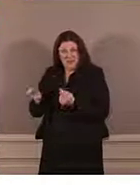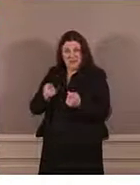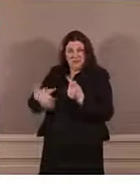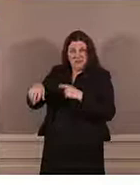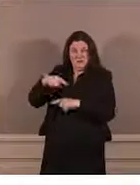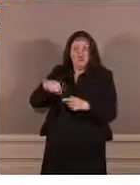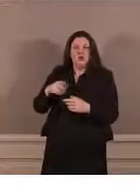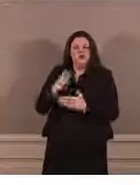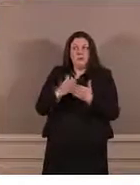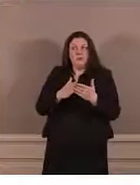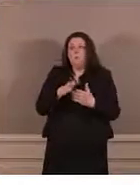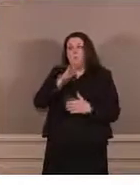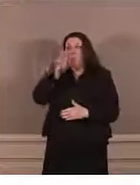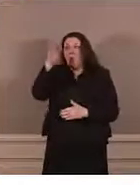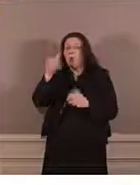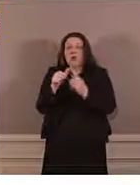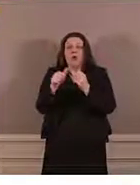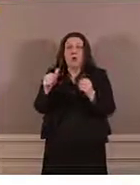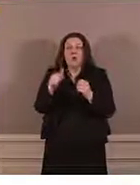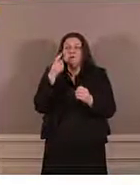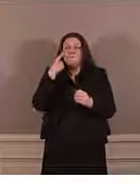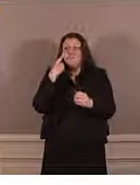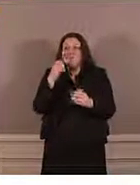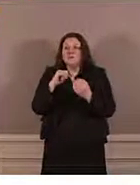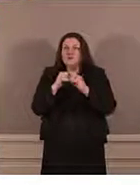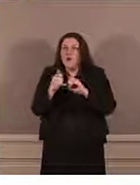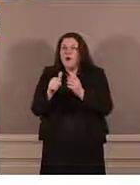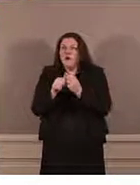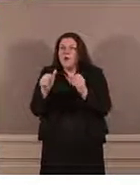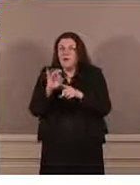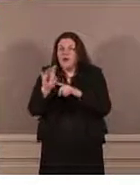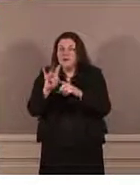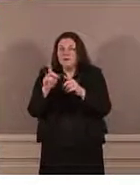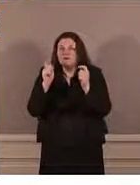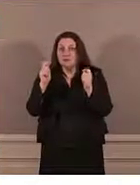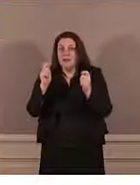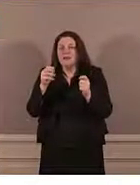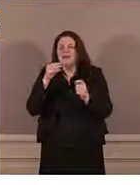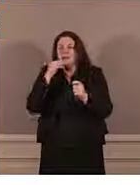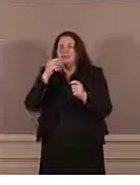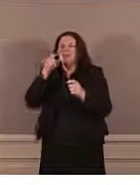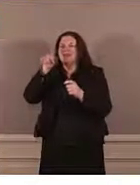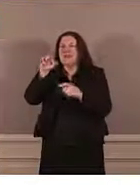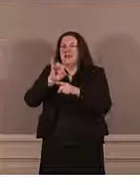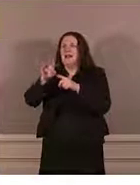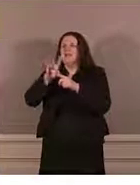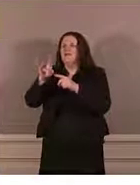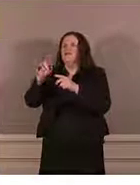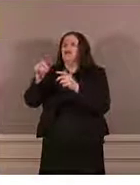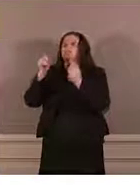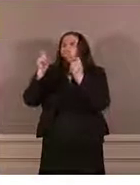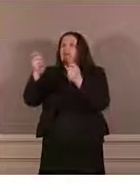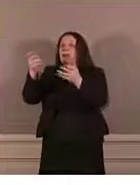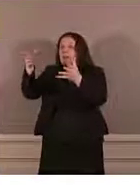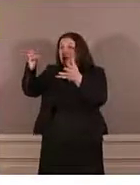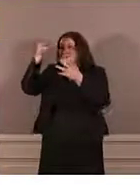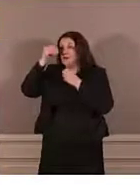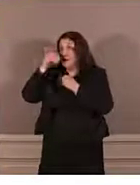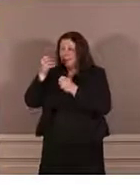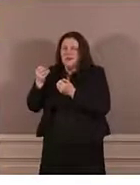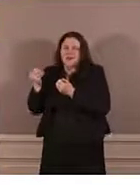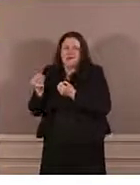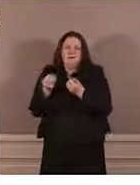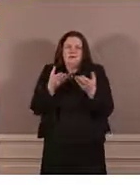went elsewhere to avail of different sorts of training, and then they cascaded that external training and the information that they'd